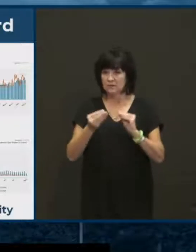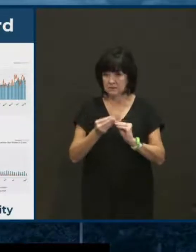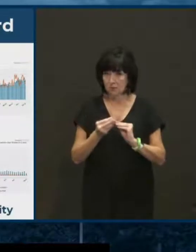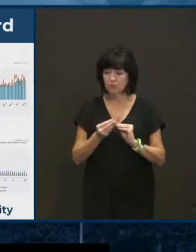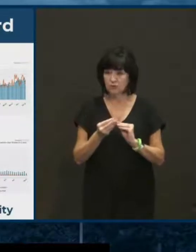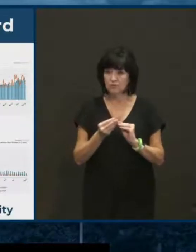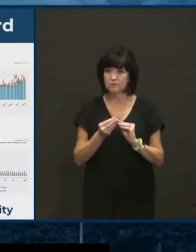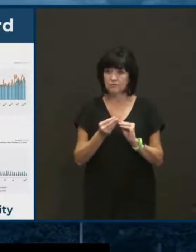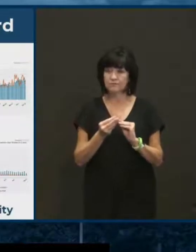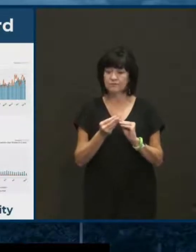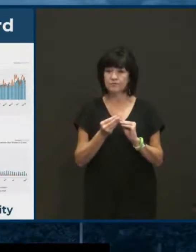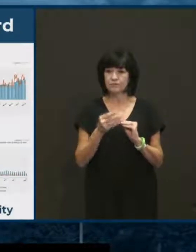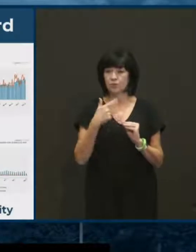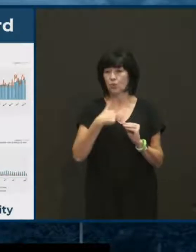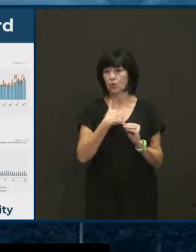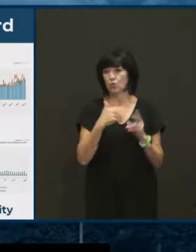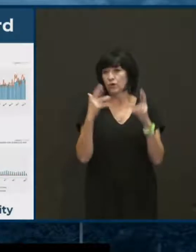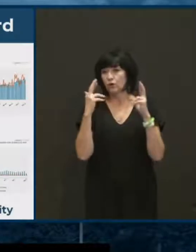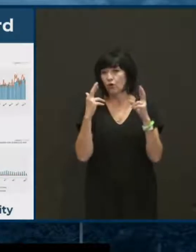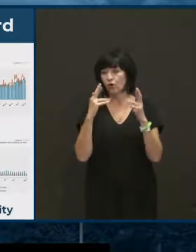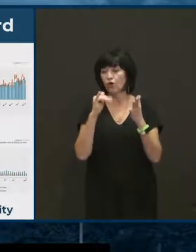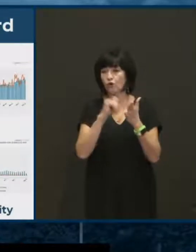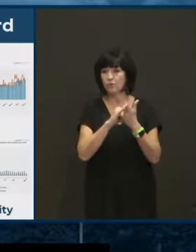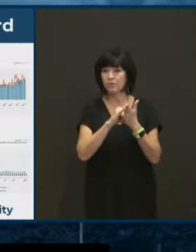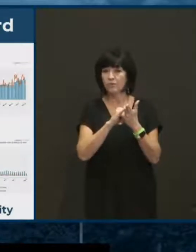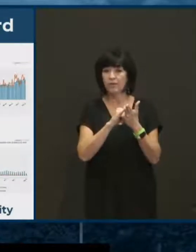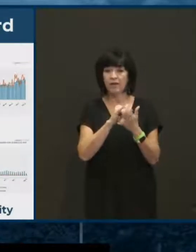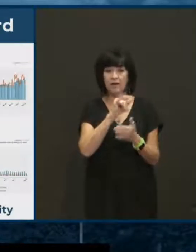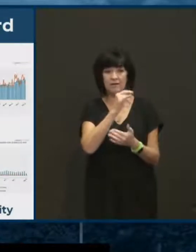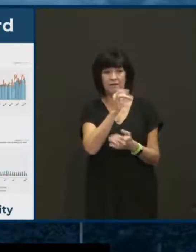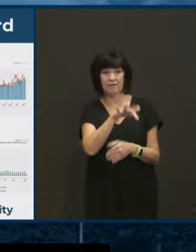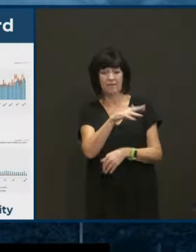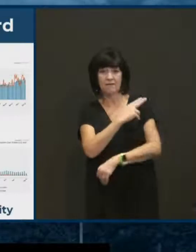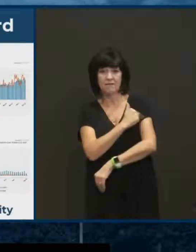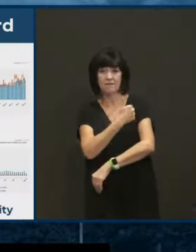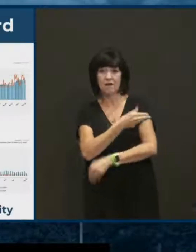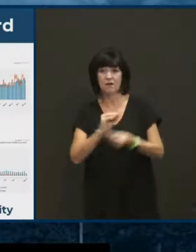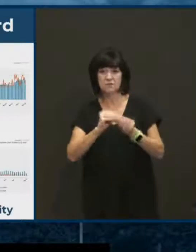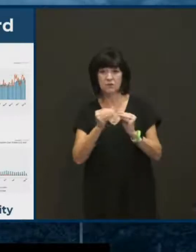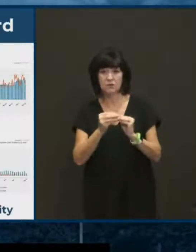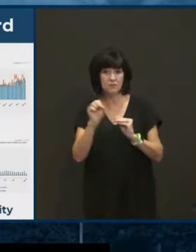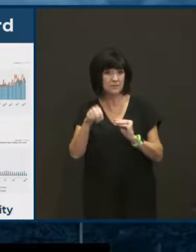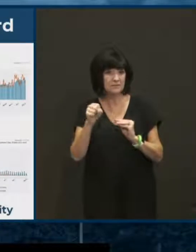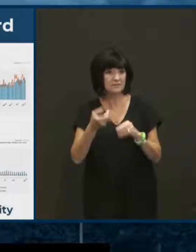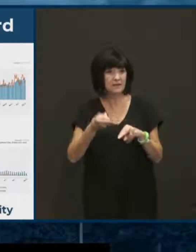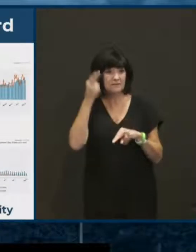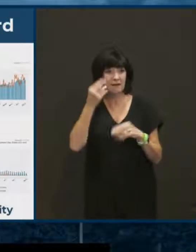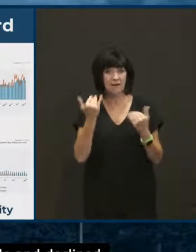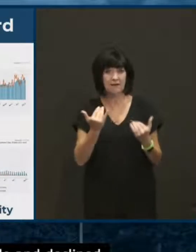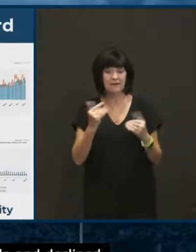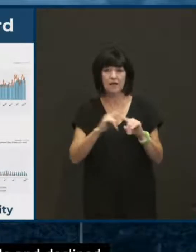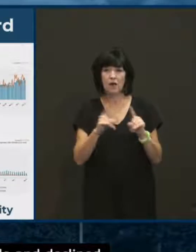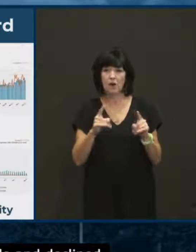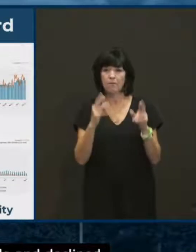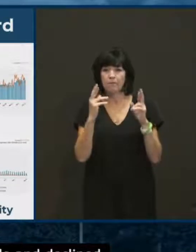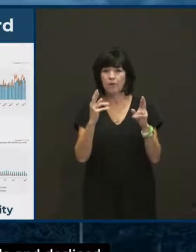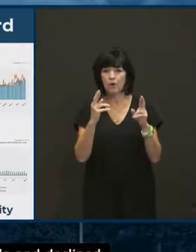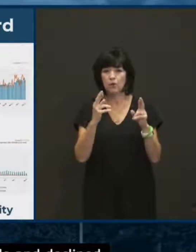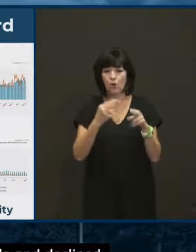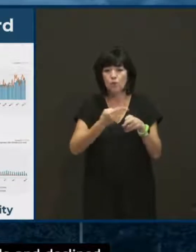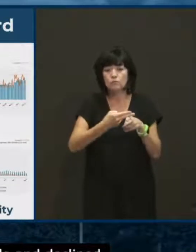down the other side and decline as we hope new cases decline as